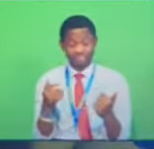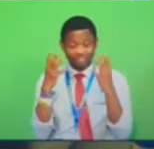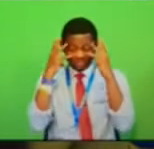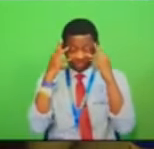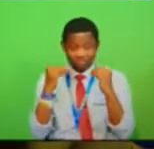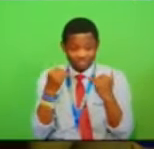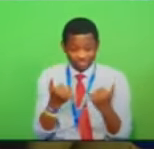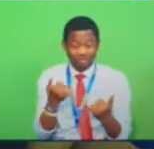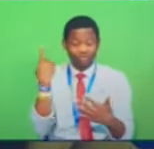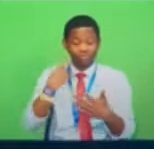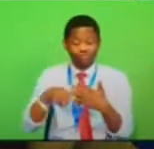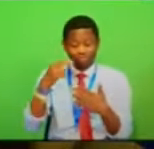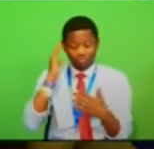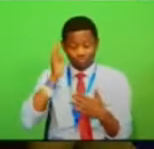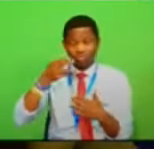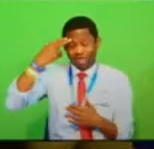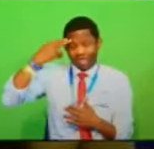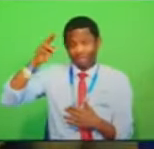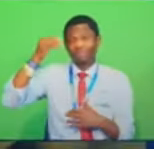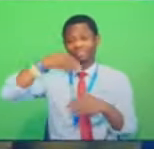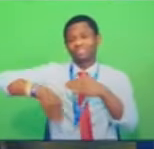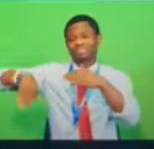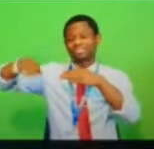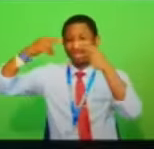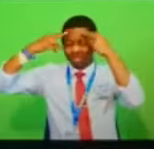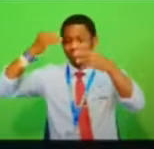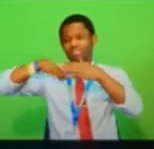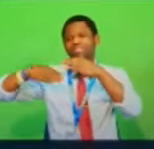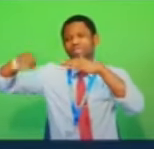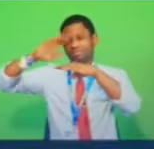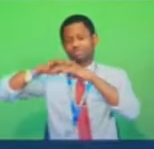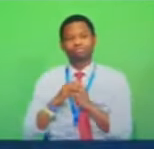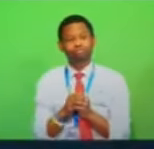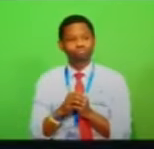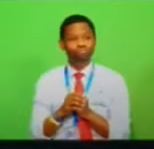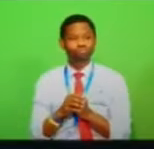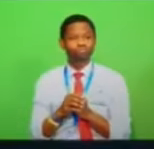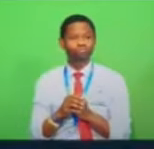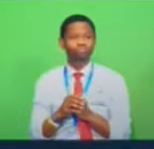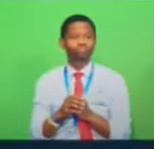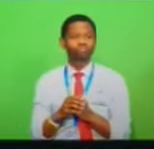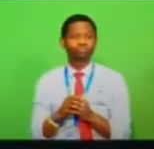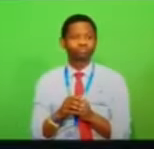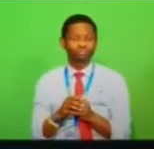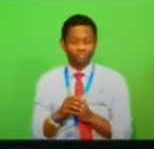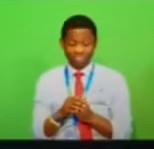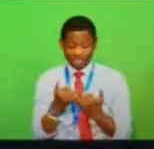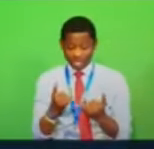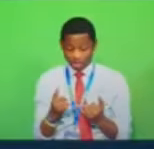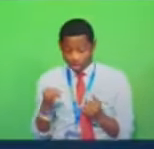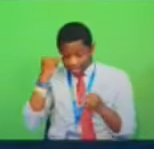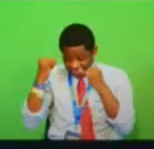will eventually occur in heaven. Now, I've streamed these things together because it's going to be the bedrock of